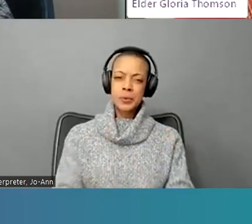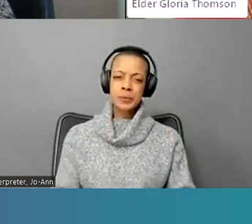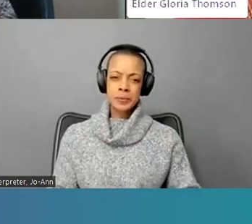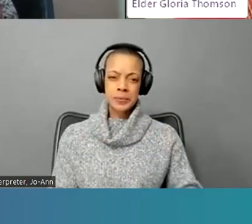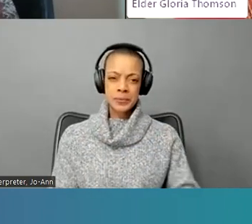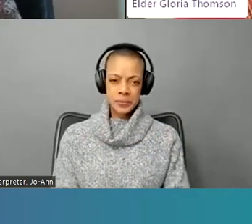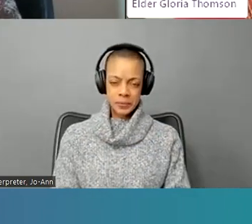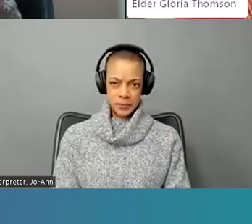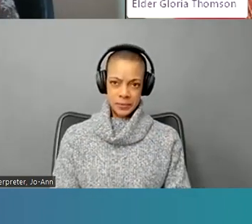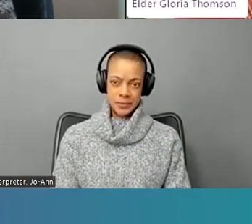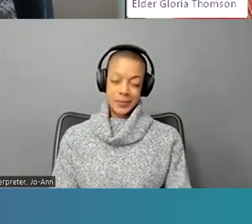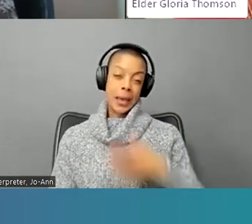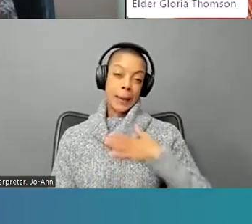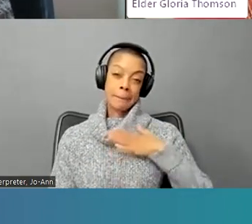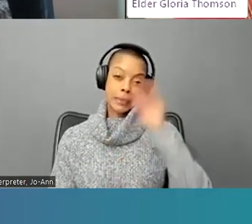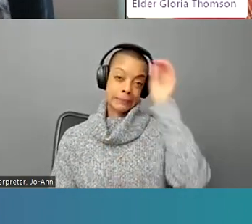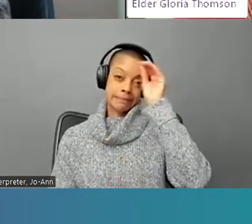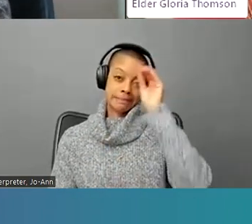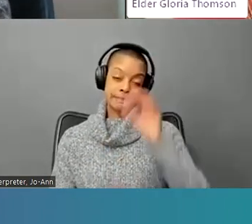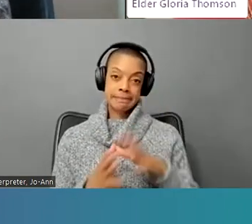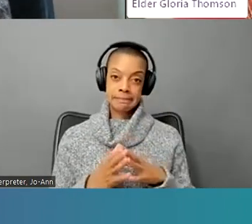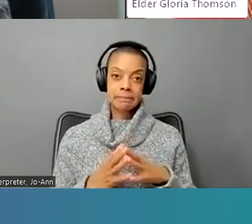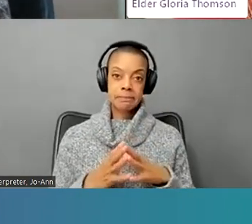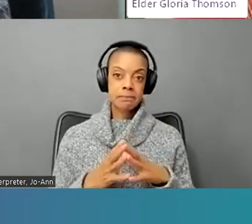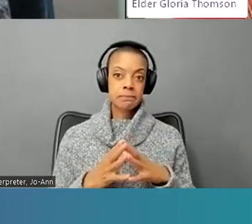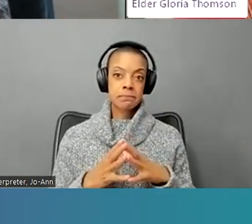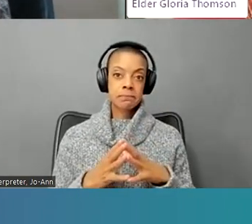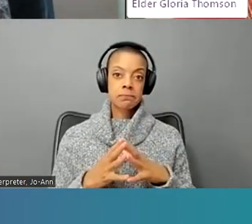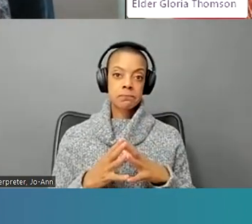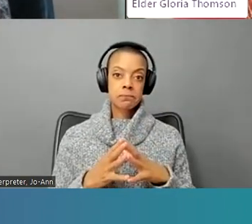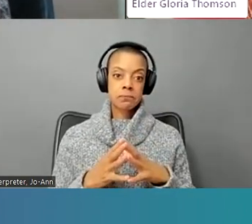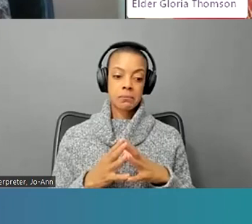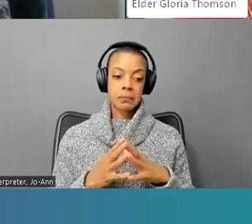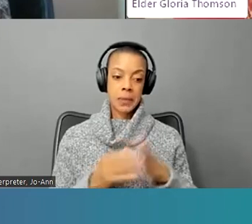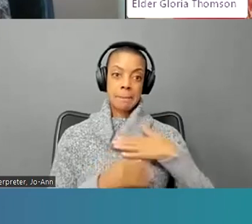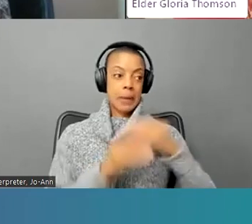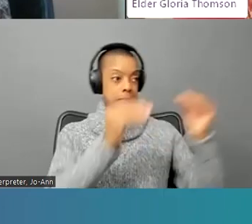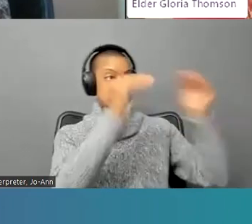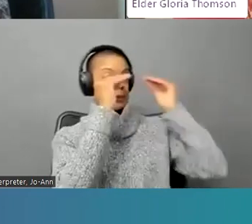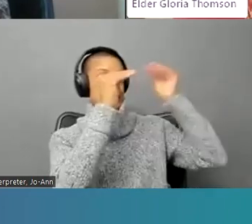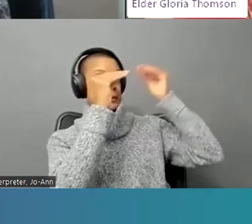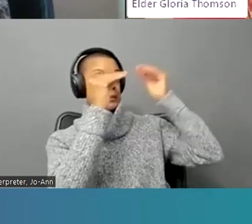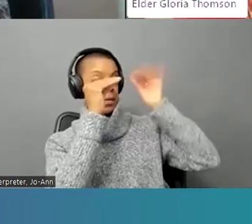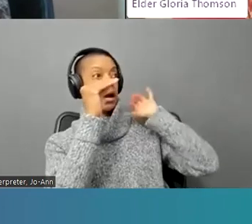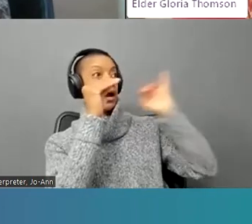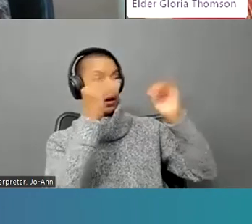that's how I look at, the teachings that I've been given and that I understand, is that,